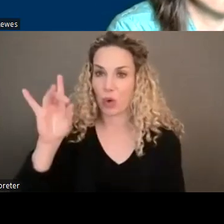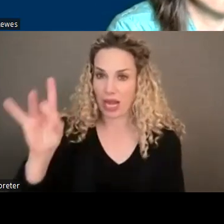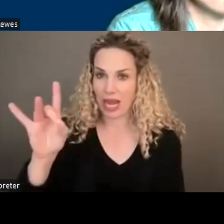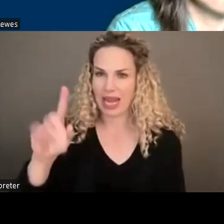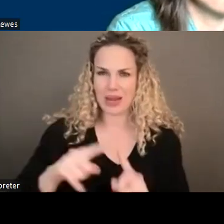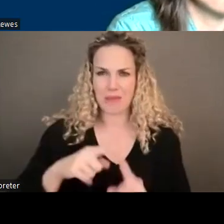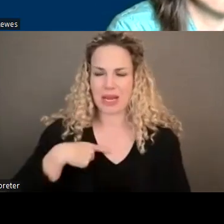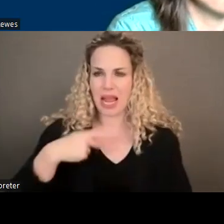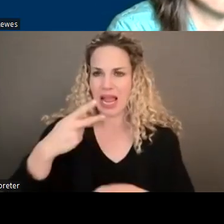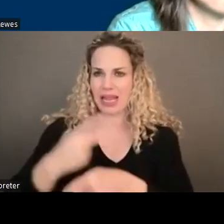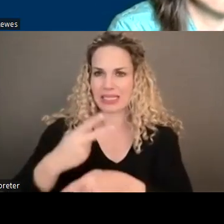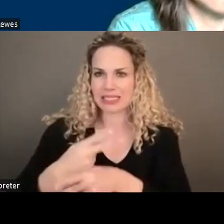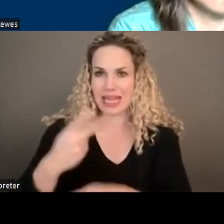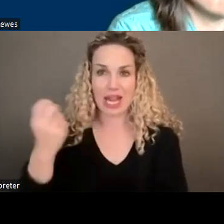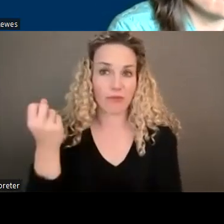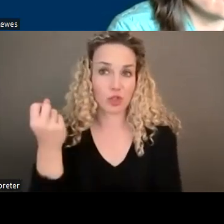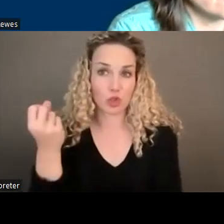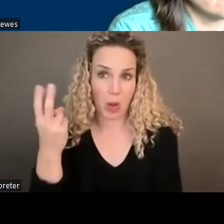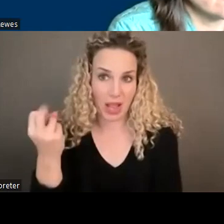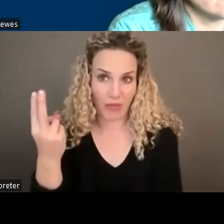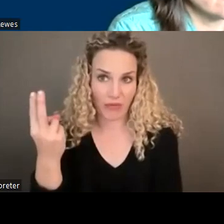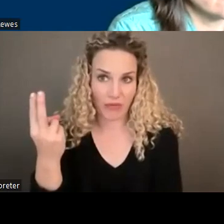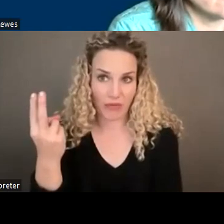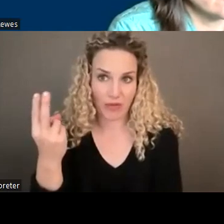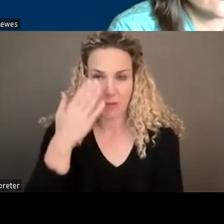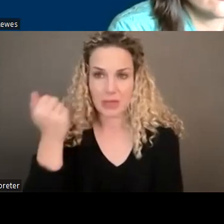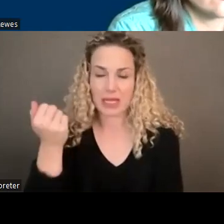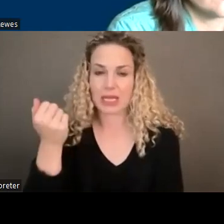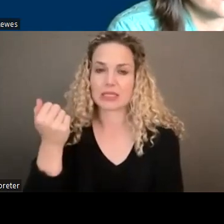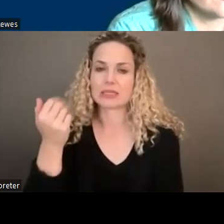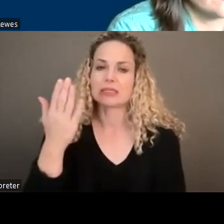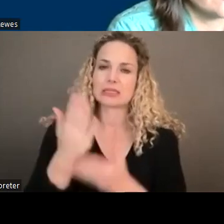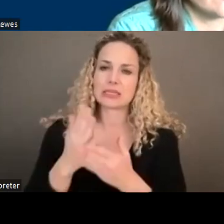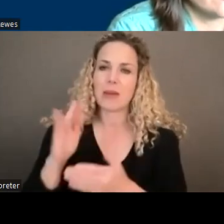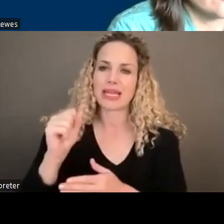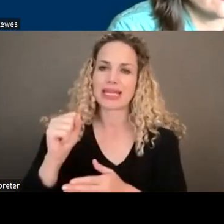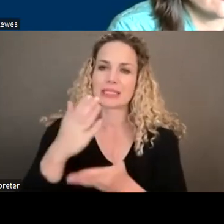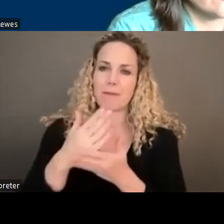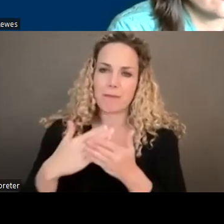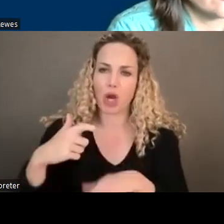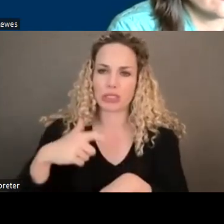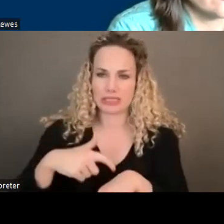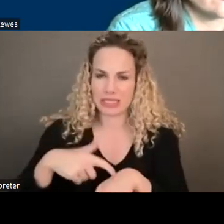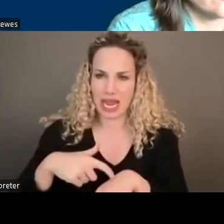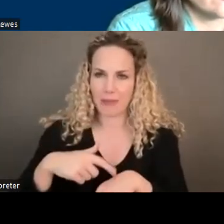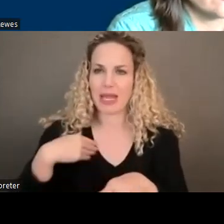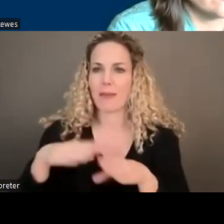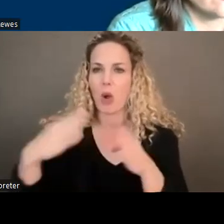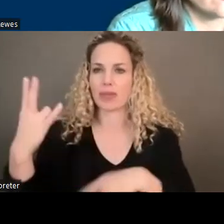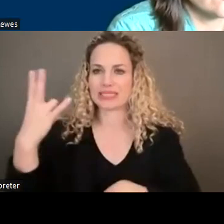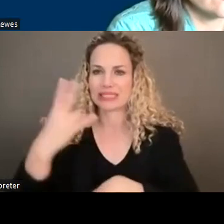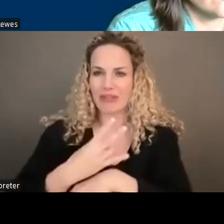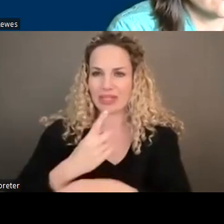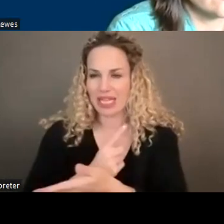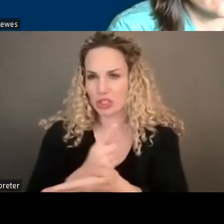like 12 kids because it's some of was part-time and I'm open 7 days a week. Just